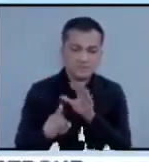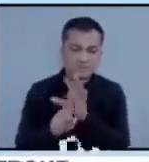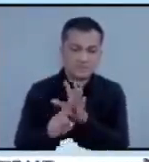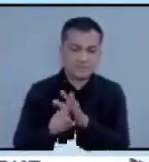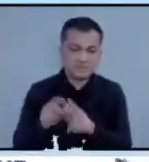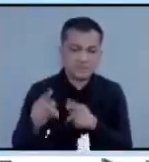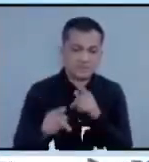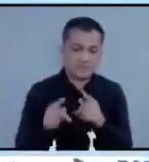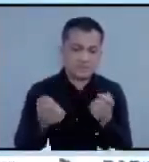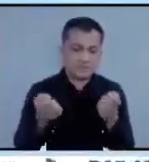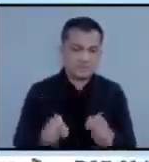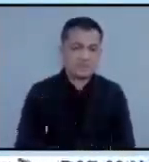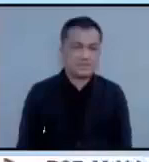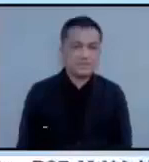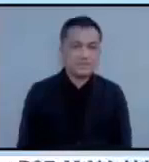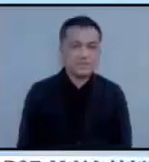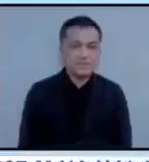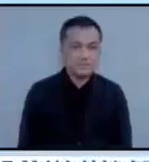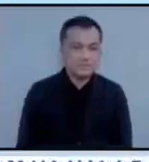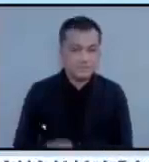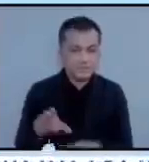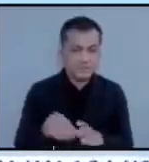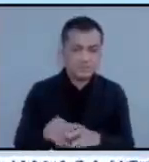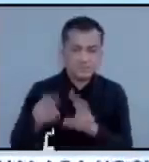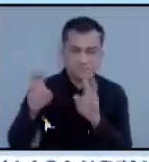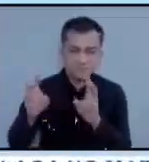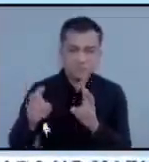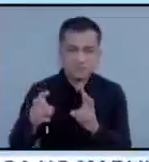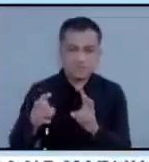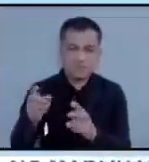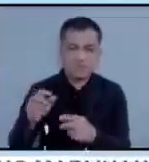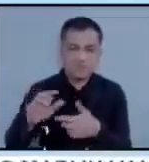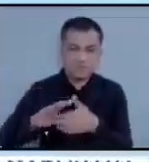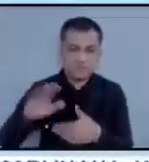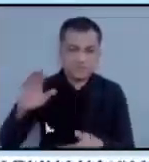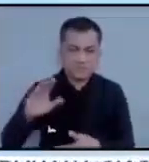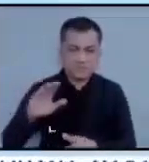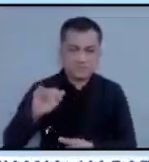event. Kabilang na ang controversial beauty creator na si James Charles.